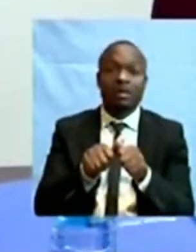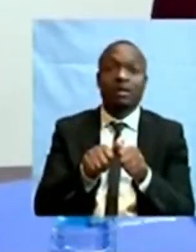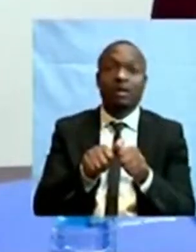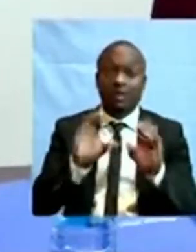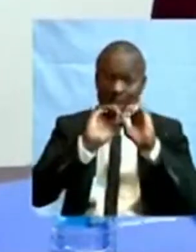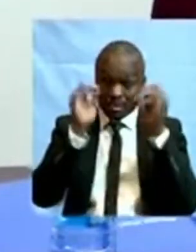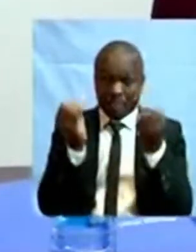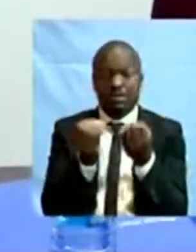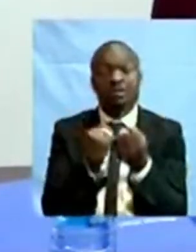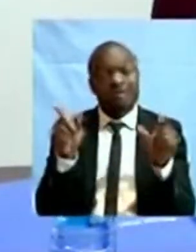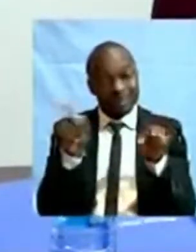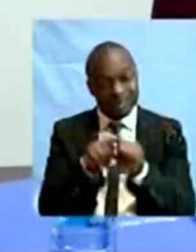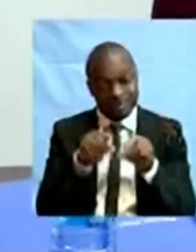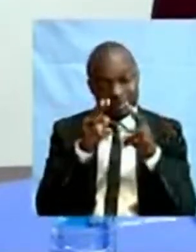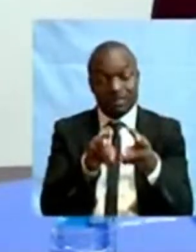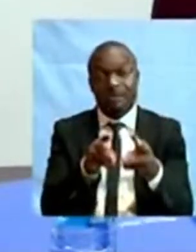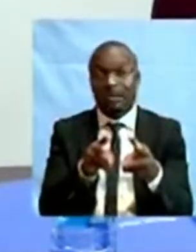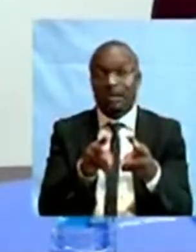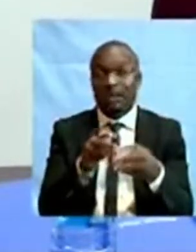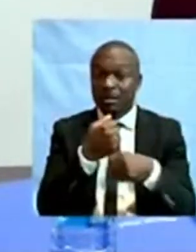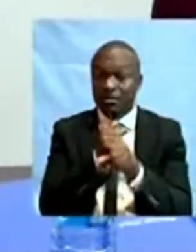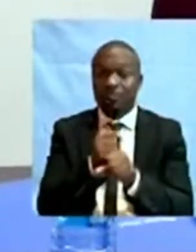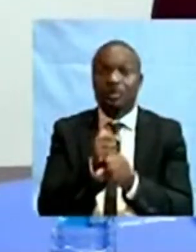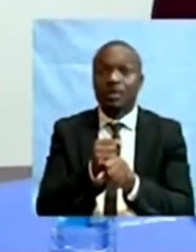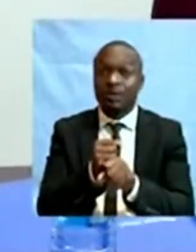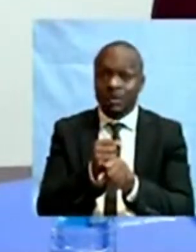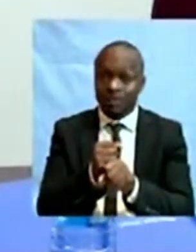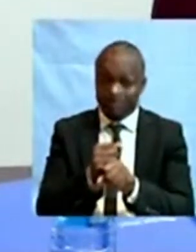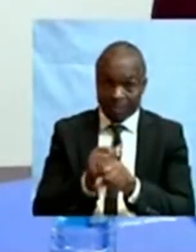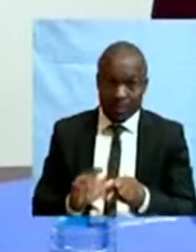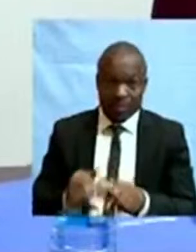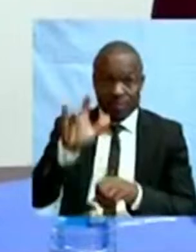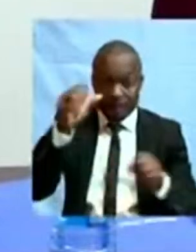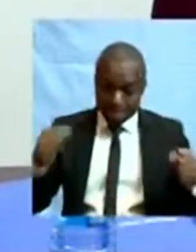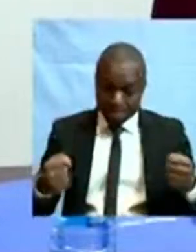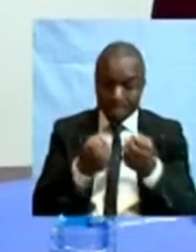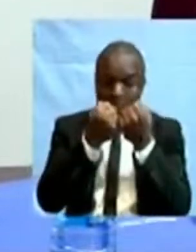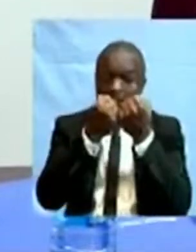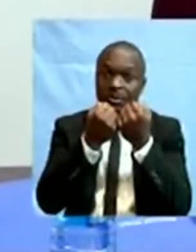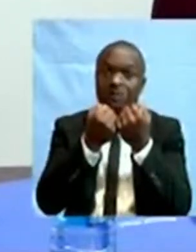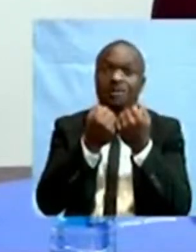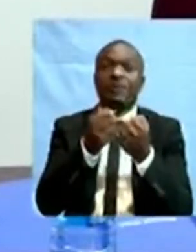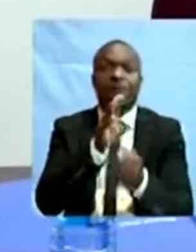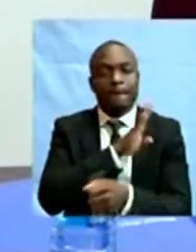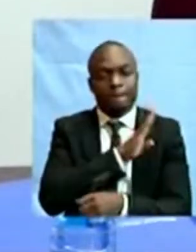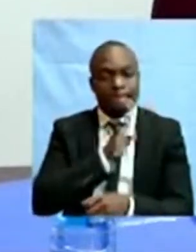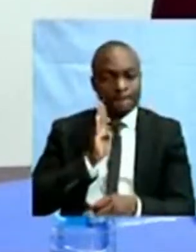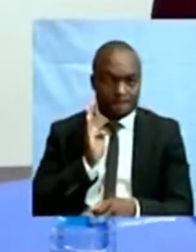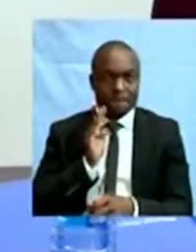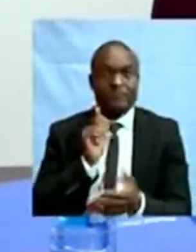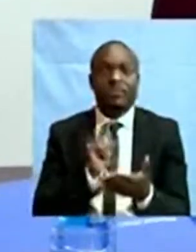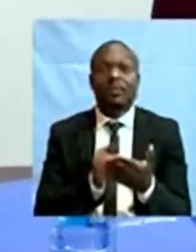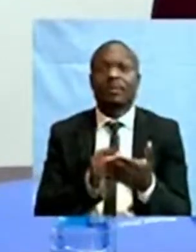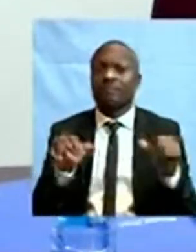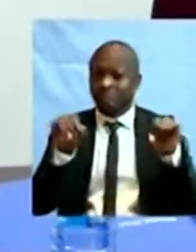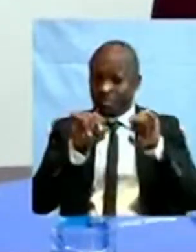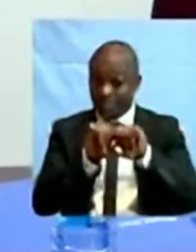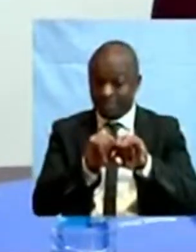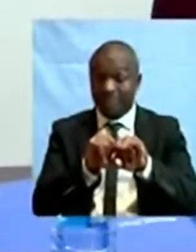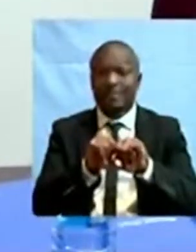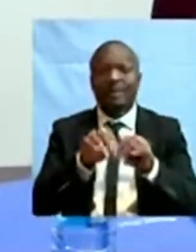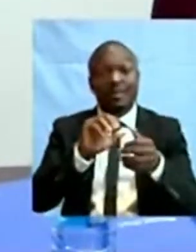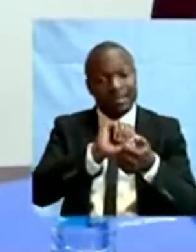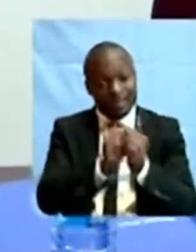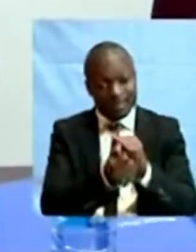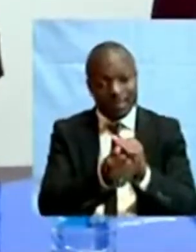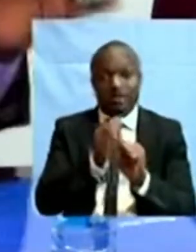vein, the establishment of the accident board. This is something that is very important, and we keep repeating it because it deserves that weight. So therefore, the